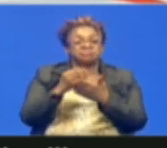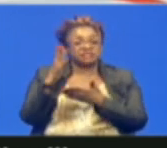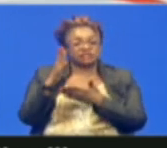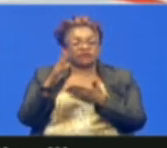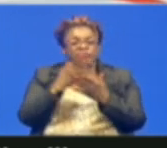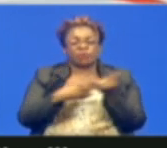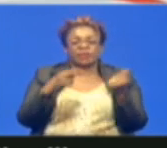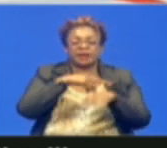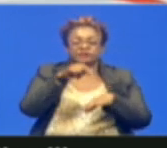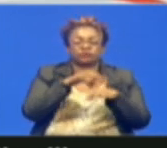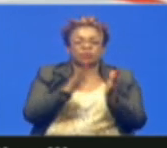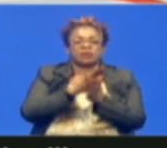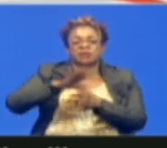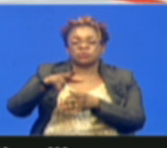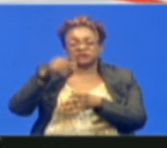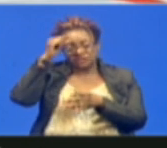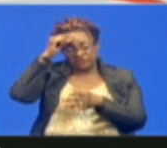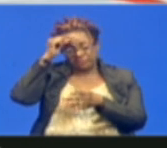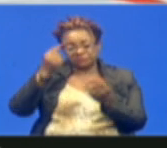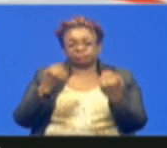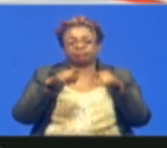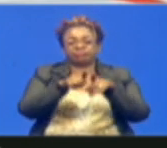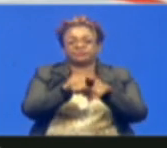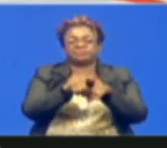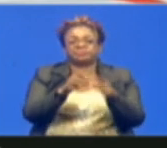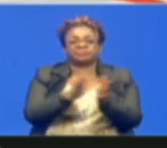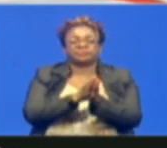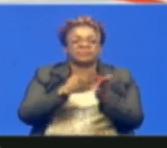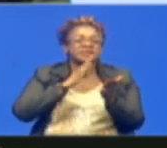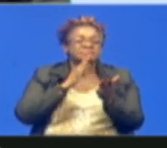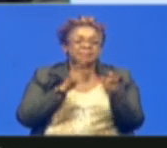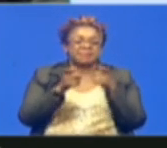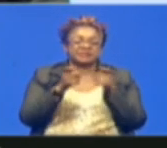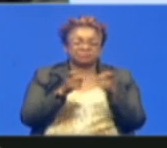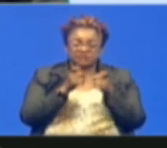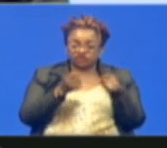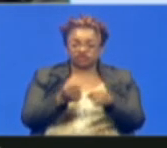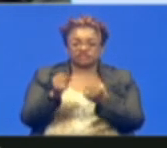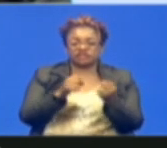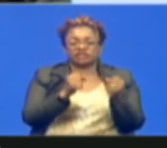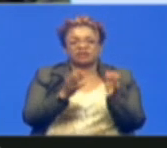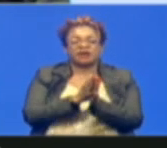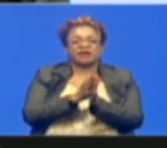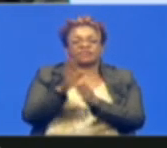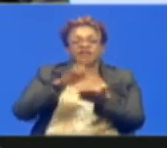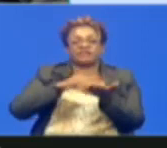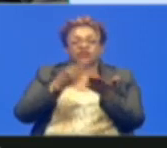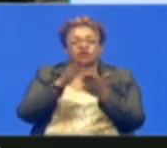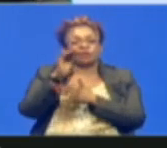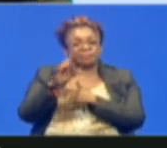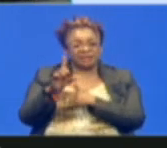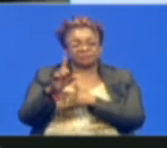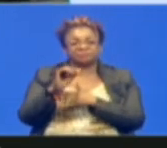county governments, also submitted alongside this at the Debt Management Strategy and the Division of Revenue Bill. Now, that sets the stage for